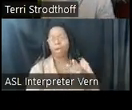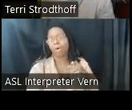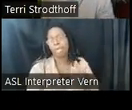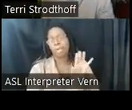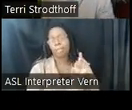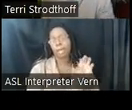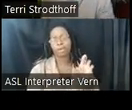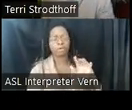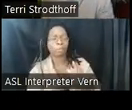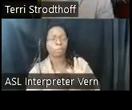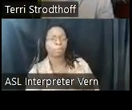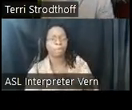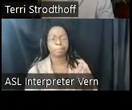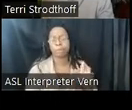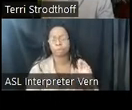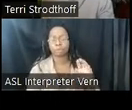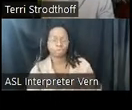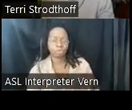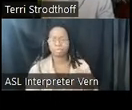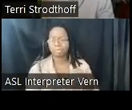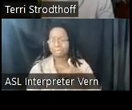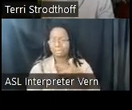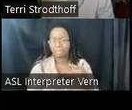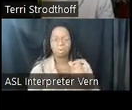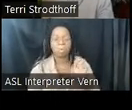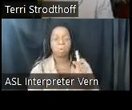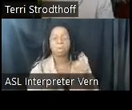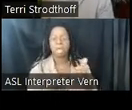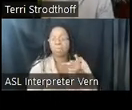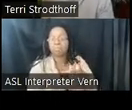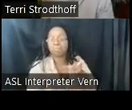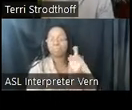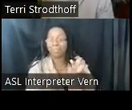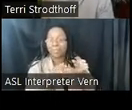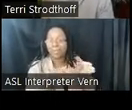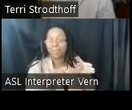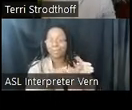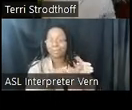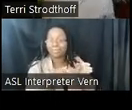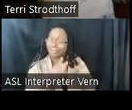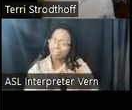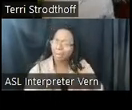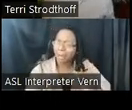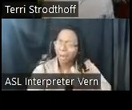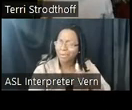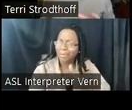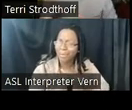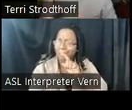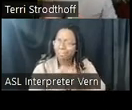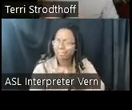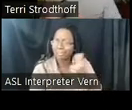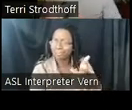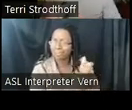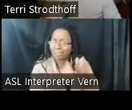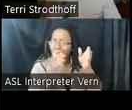way. How do I treat somebody who is a batterer, who is an abuser, who is a deadbeat dad? It means we